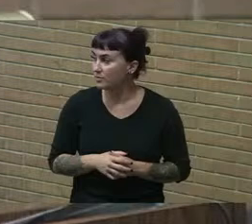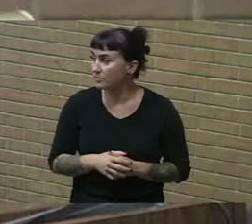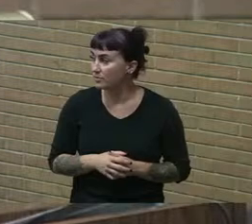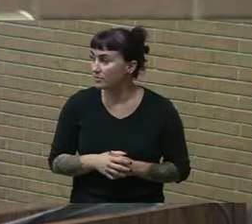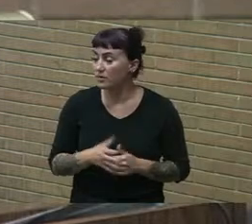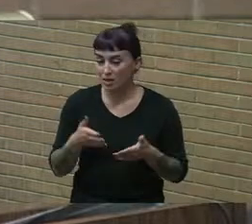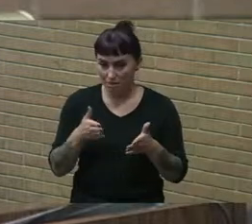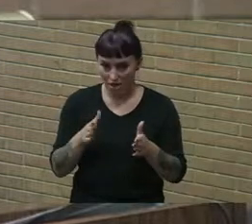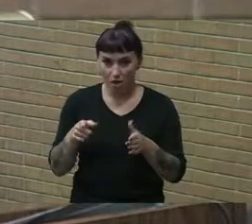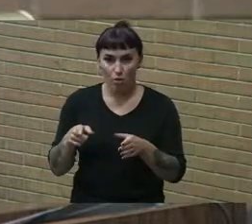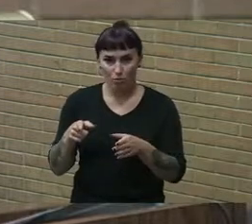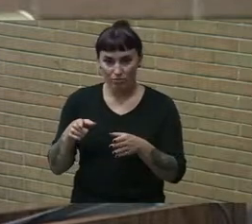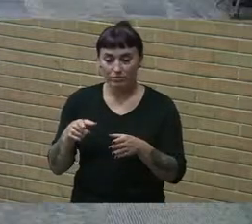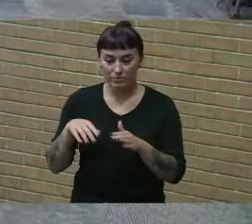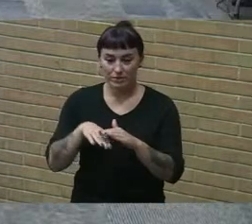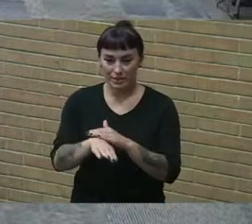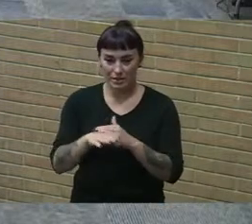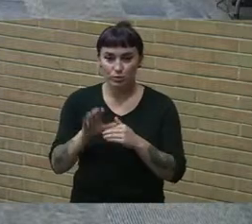admit them.